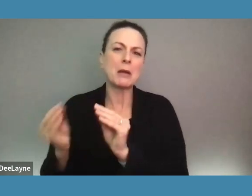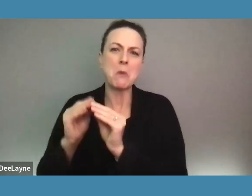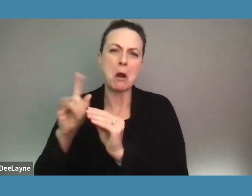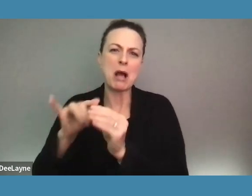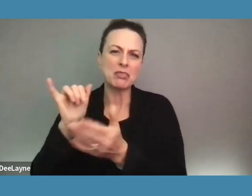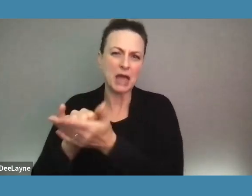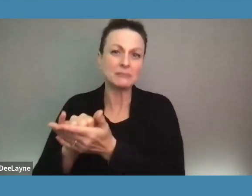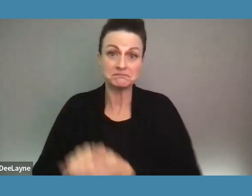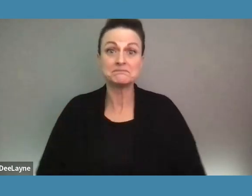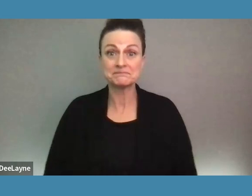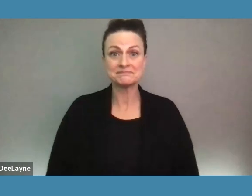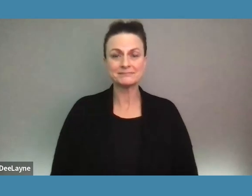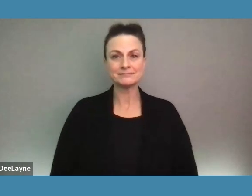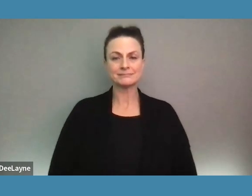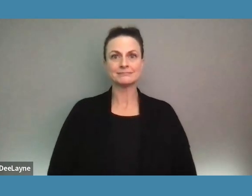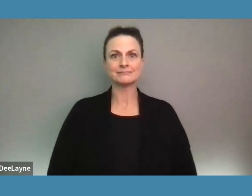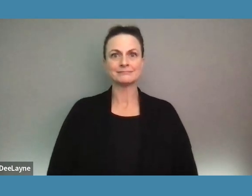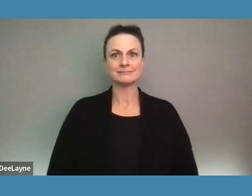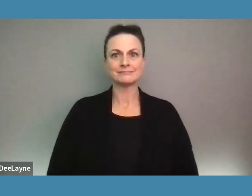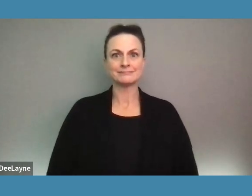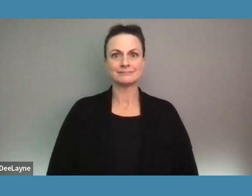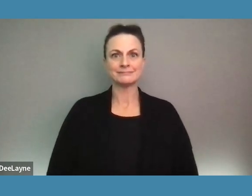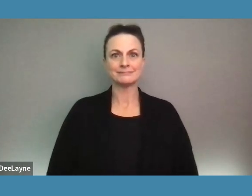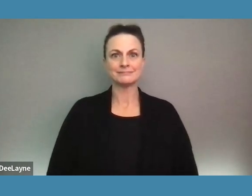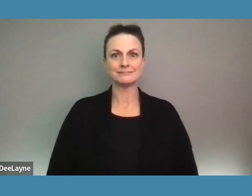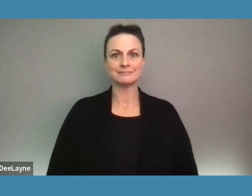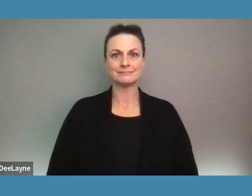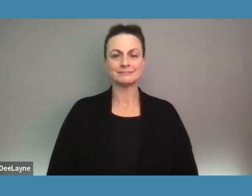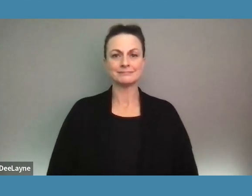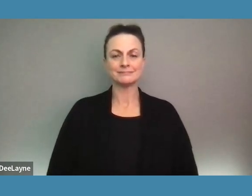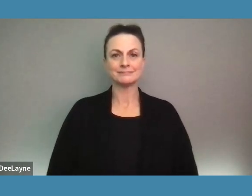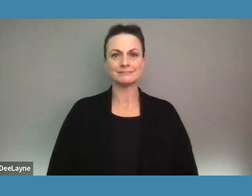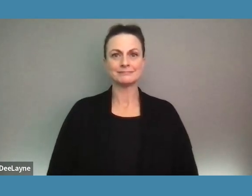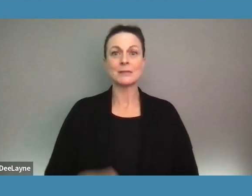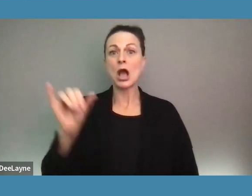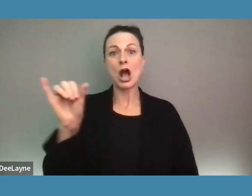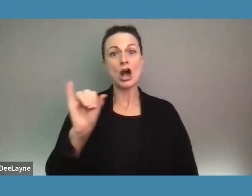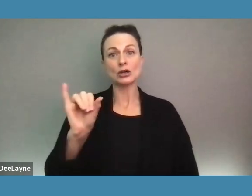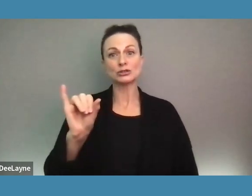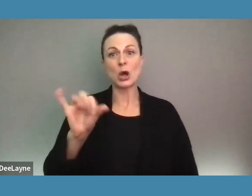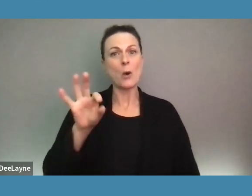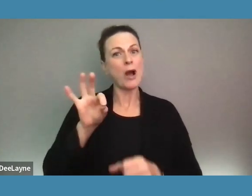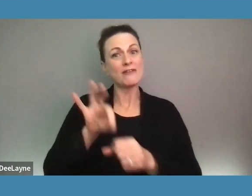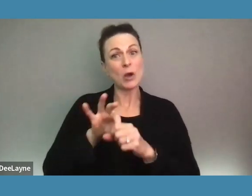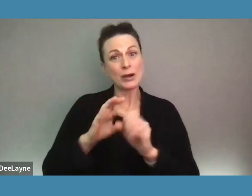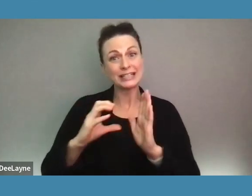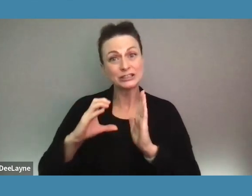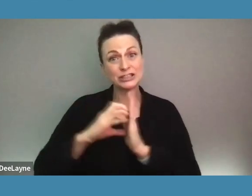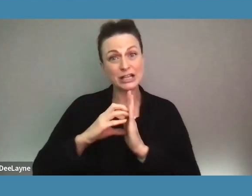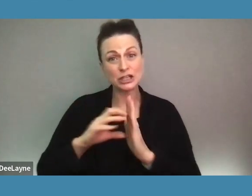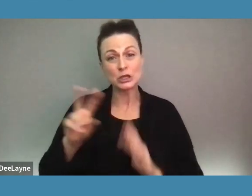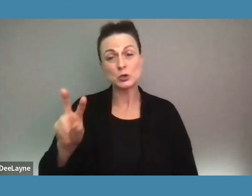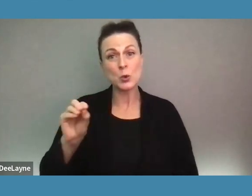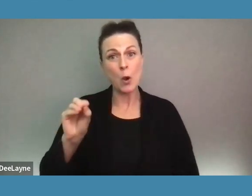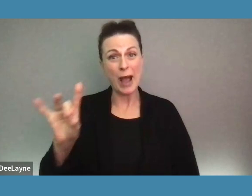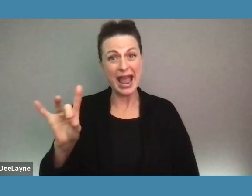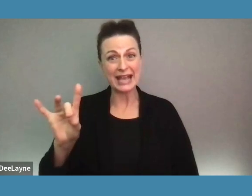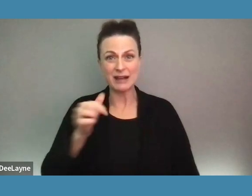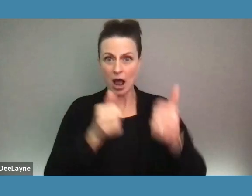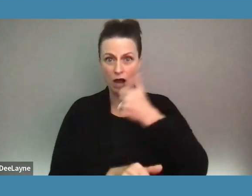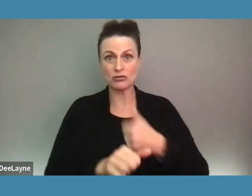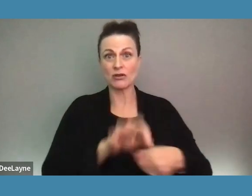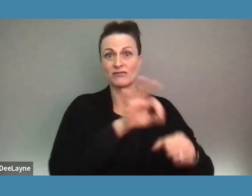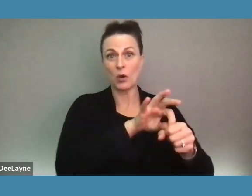that. And also, the voting section 208 of the Voting Rights